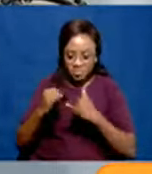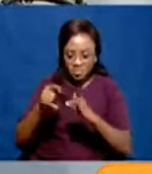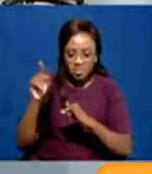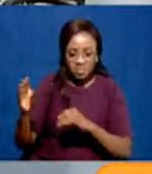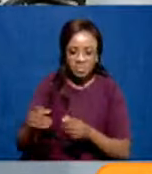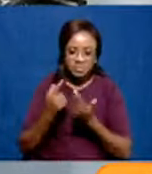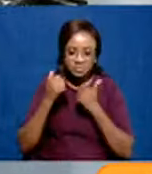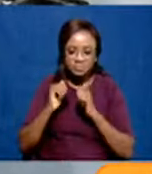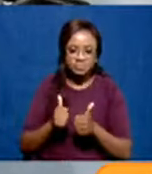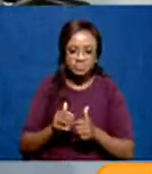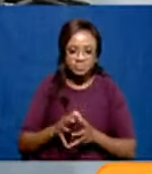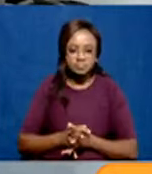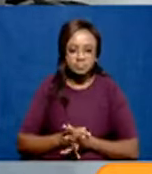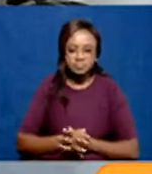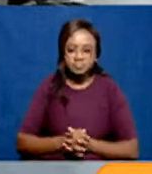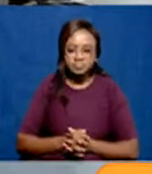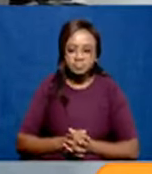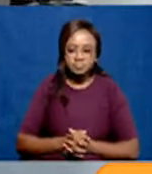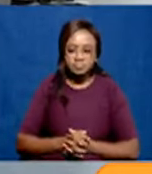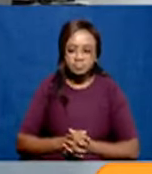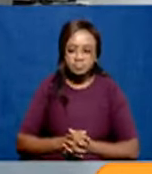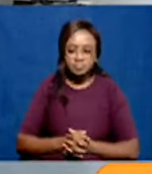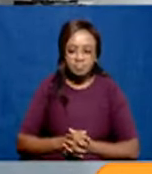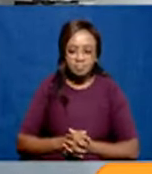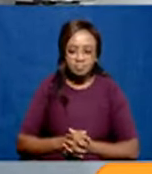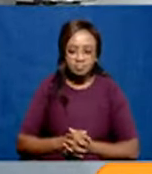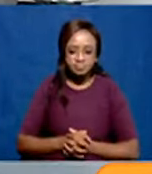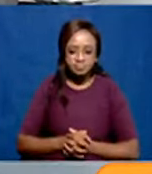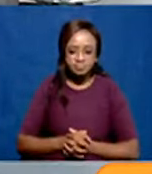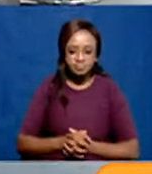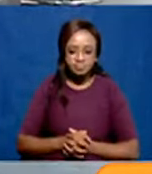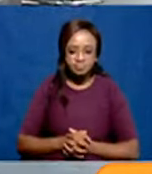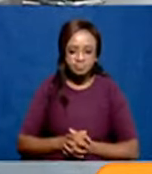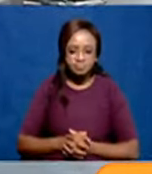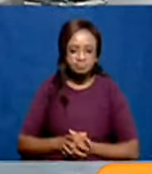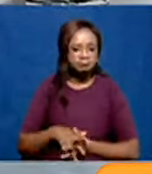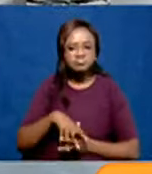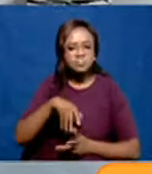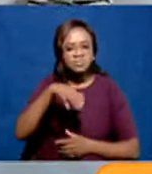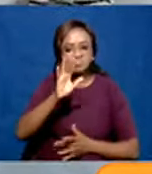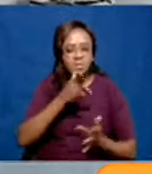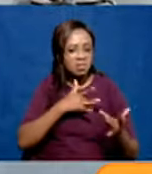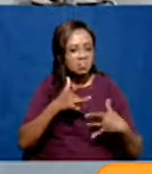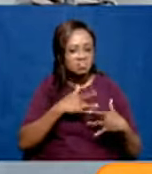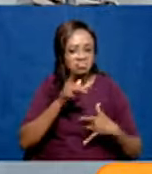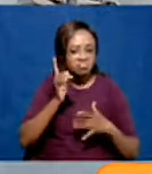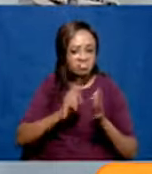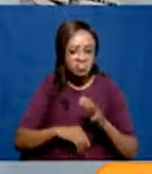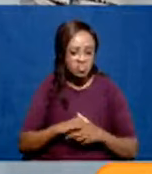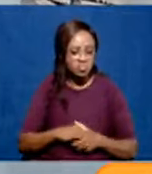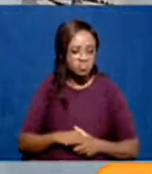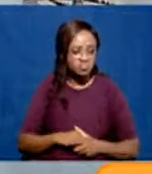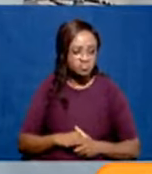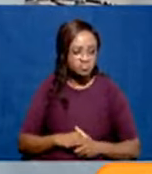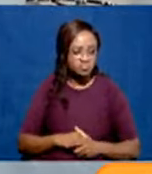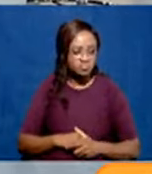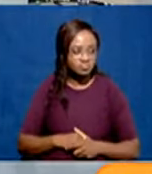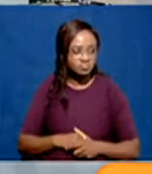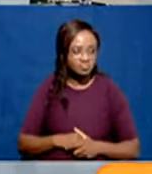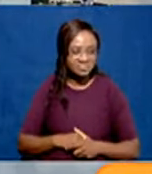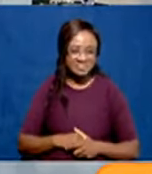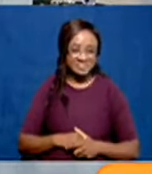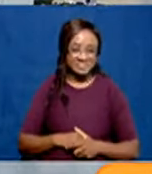Davji, what is your concern with this? You know, I must say that my brother Olweny is very good at giving a very